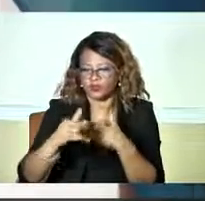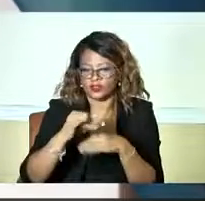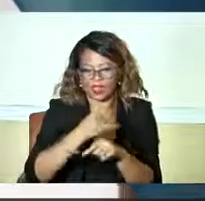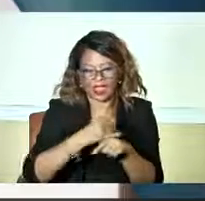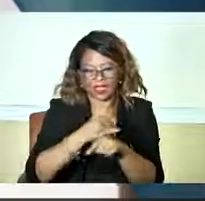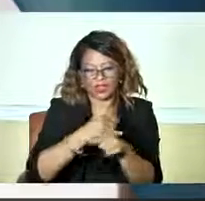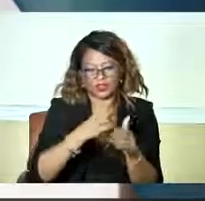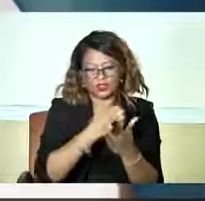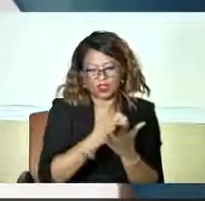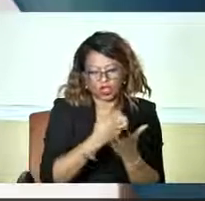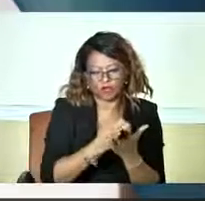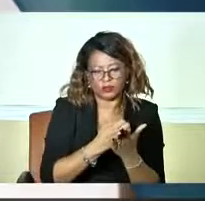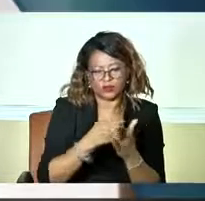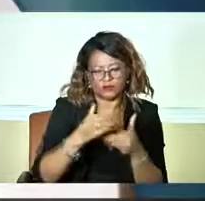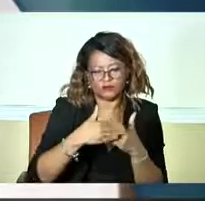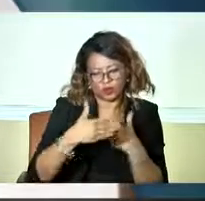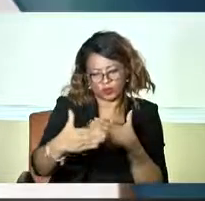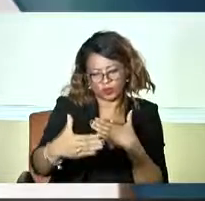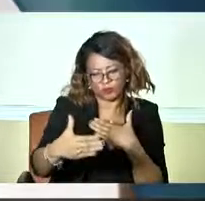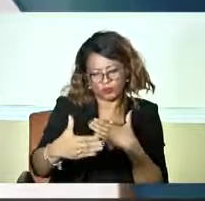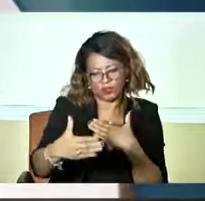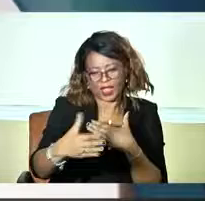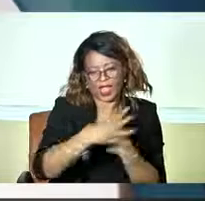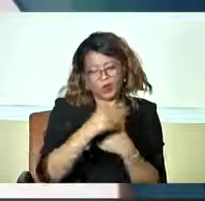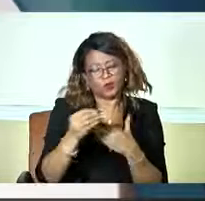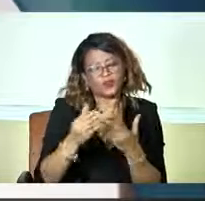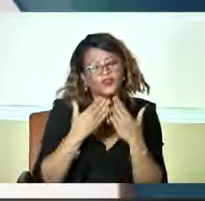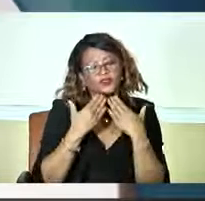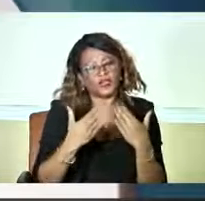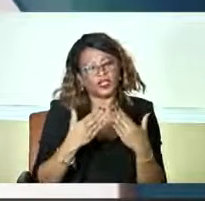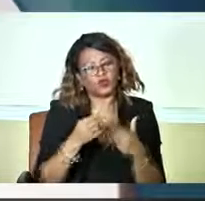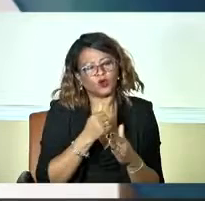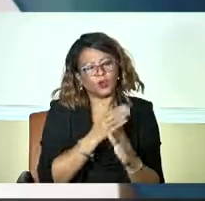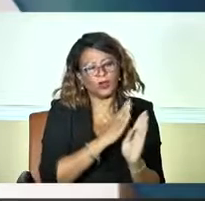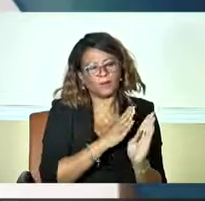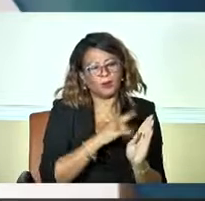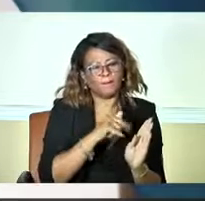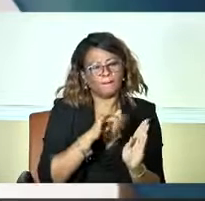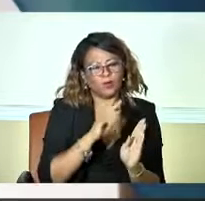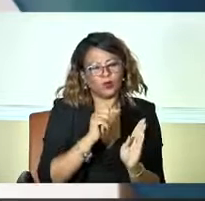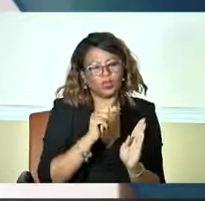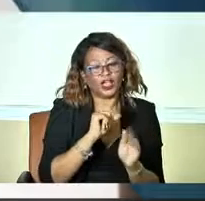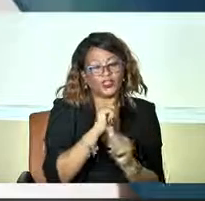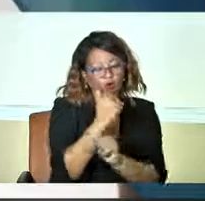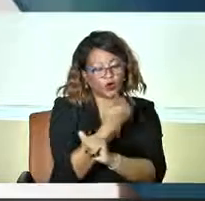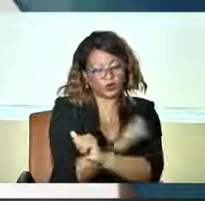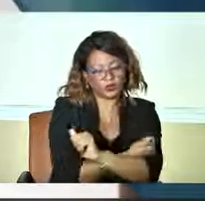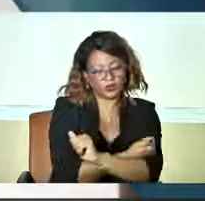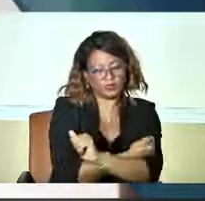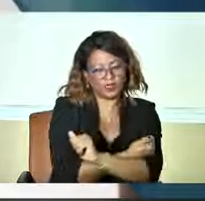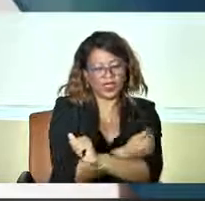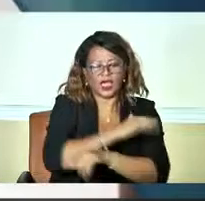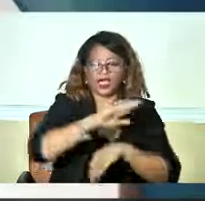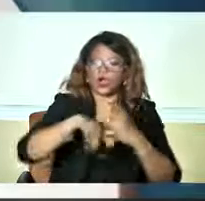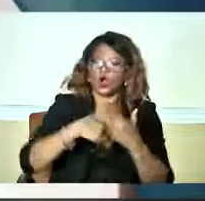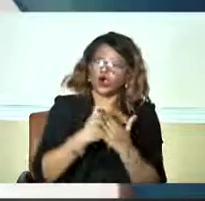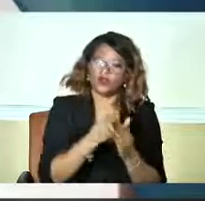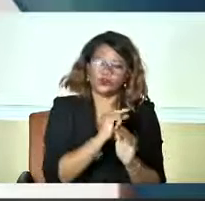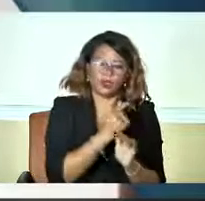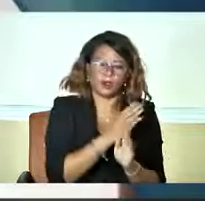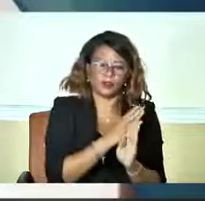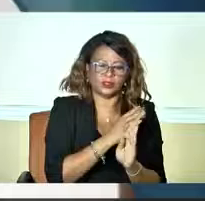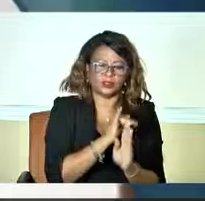island's economy forward. And we want to thank the Grand Bahama Port Authority and all of the Grand